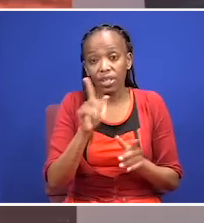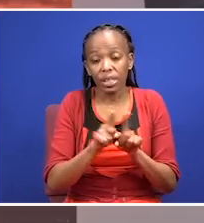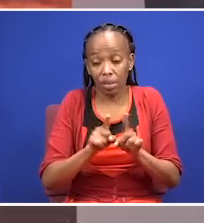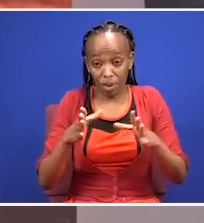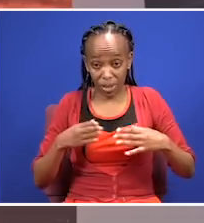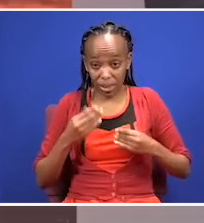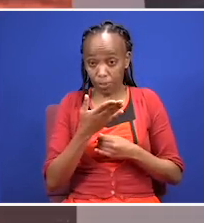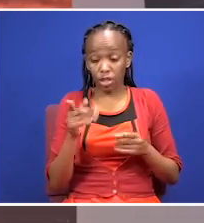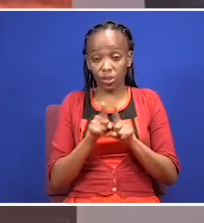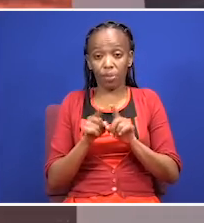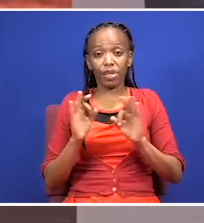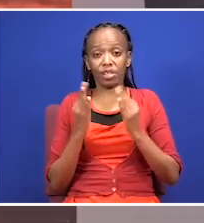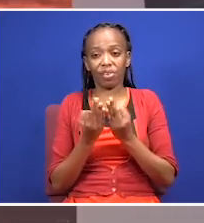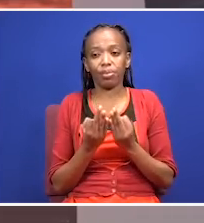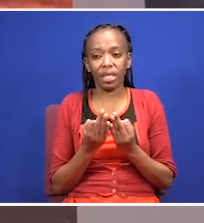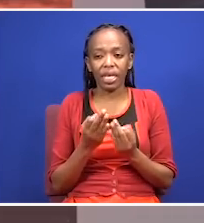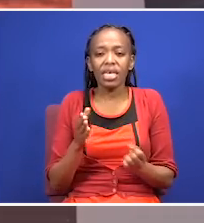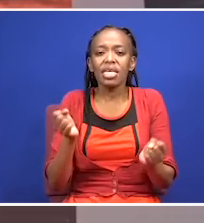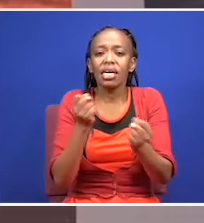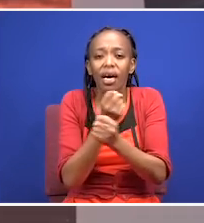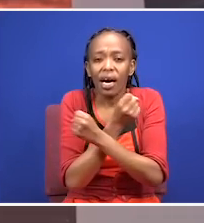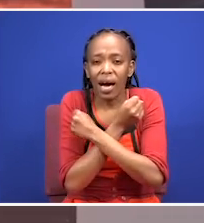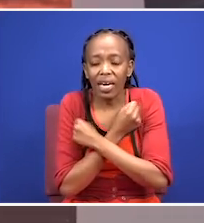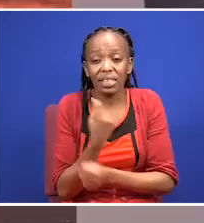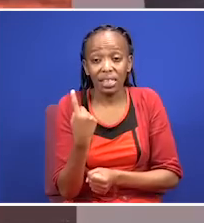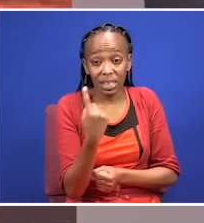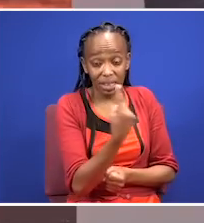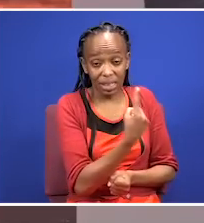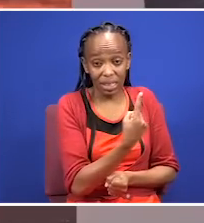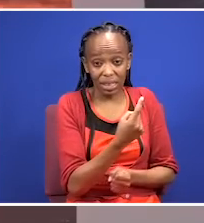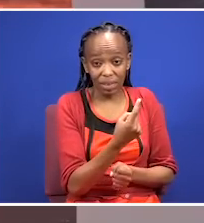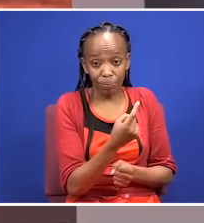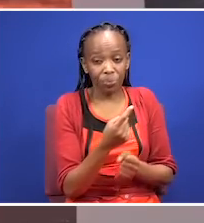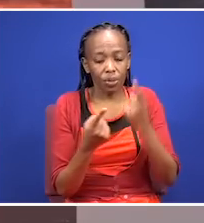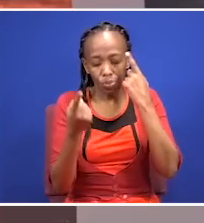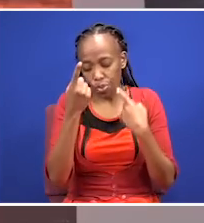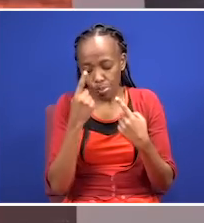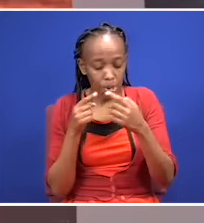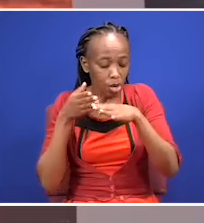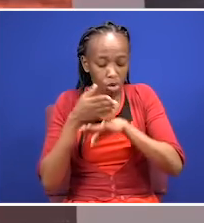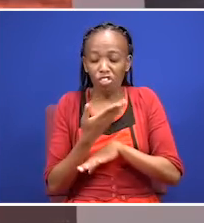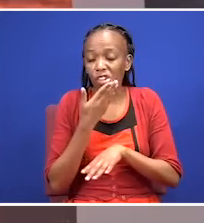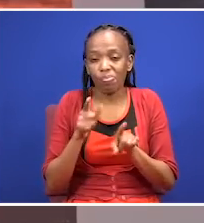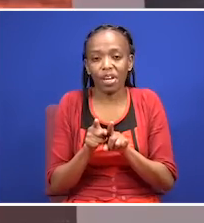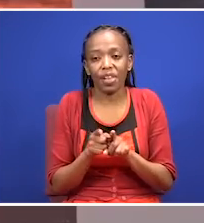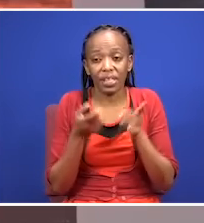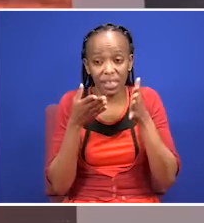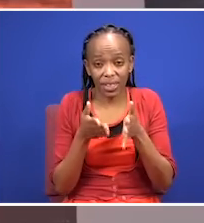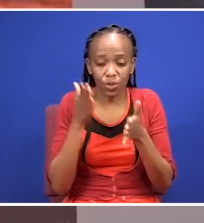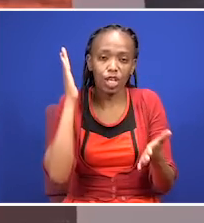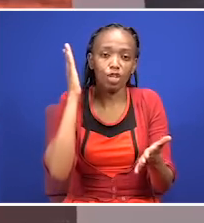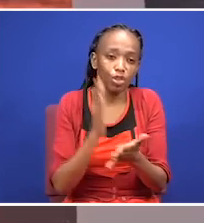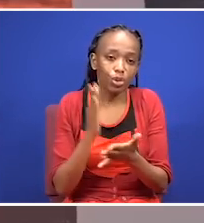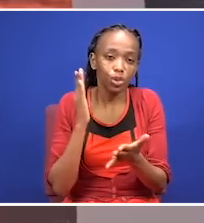accepted you as family he hugged each one of them weeping on their shoulders this was a